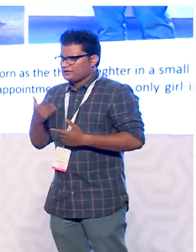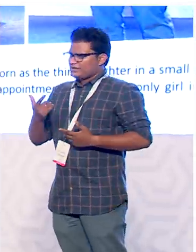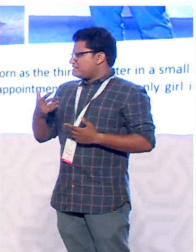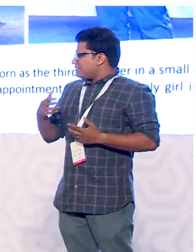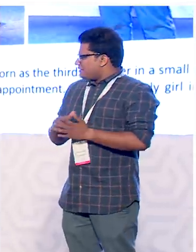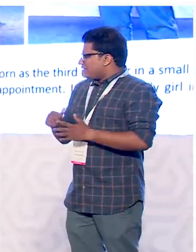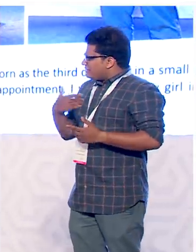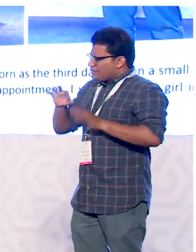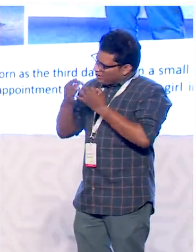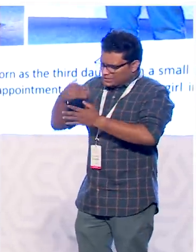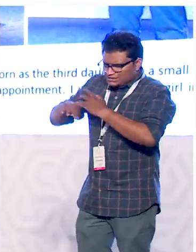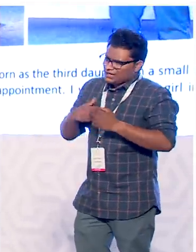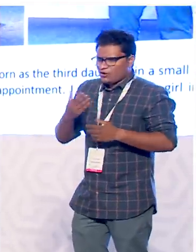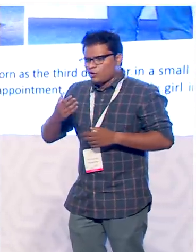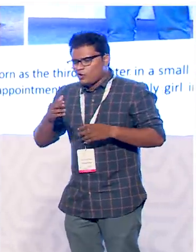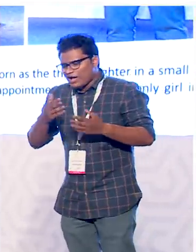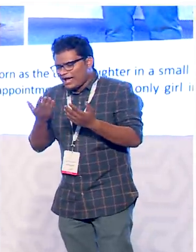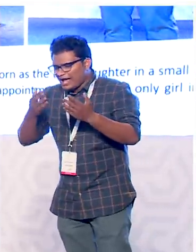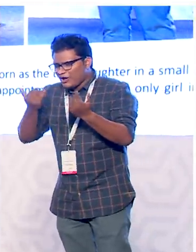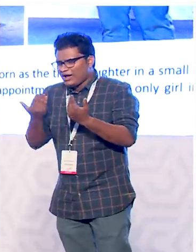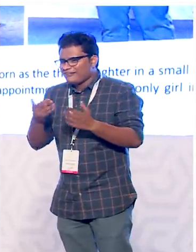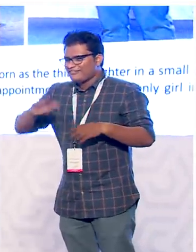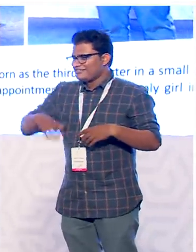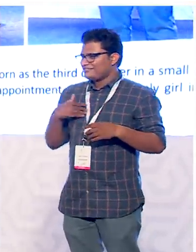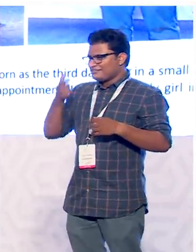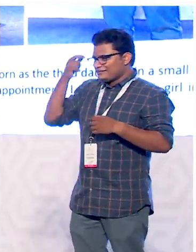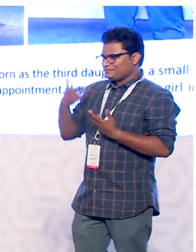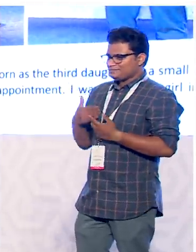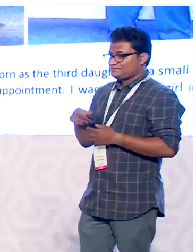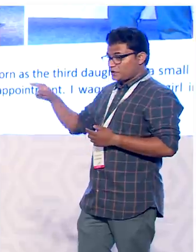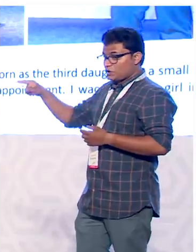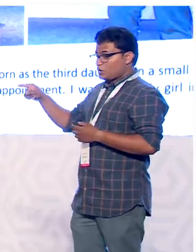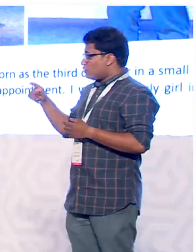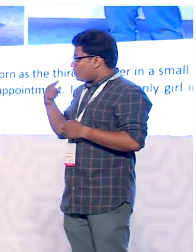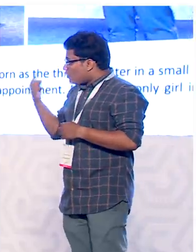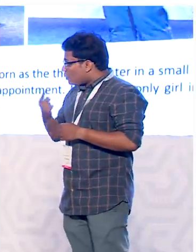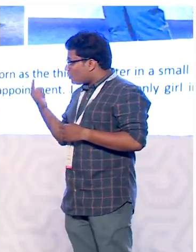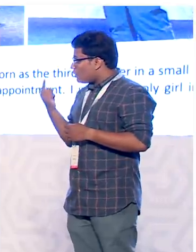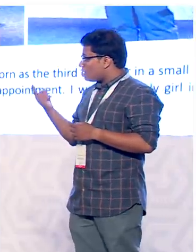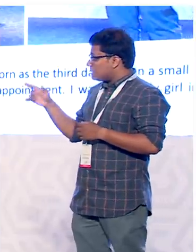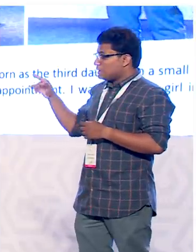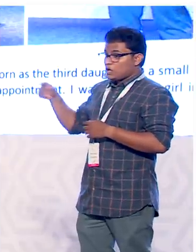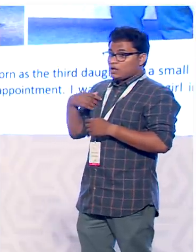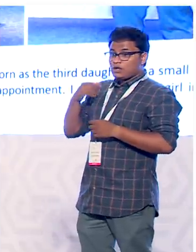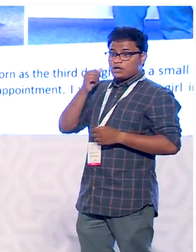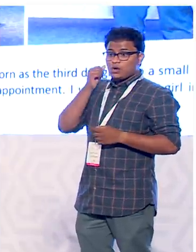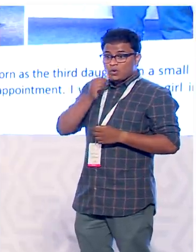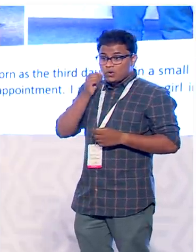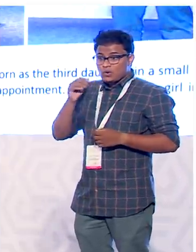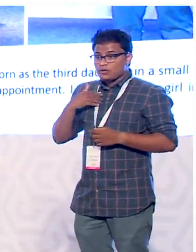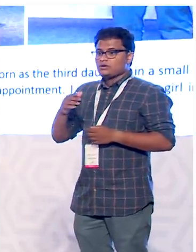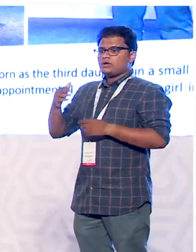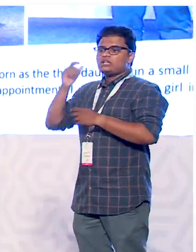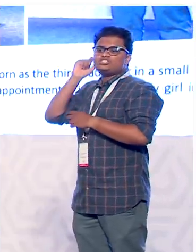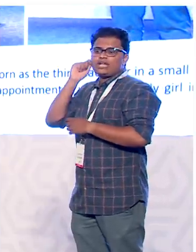that guy also after 5 minutes. So you were the only female in your batch of cinematography while studying at Madras